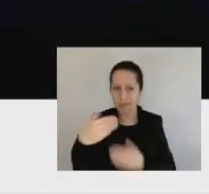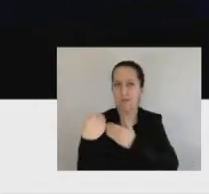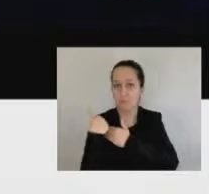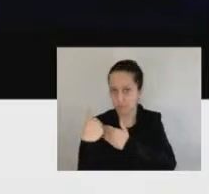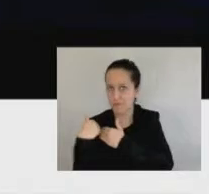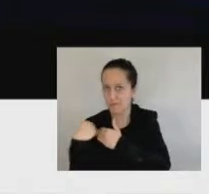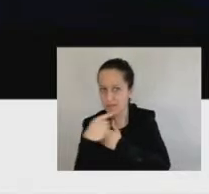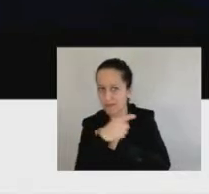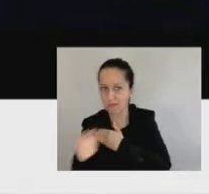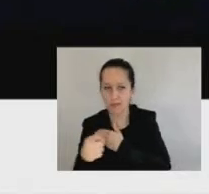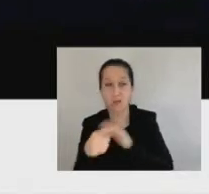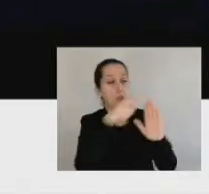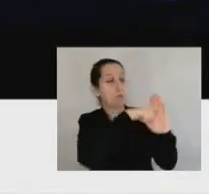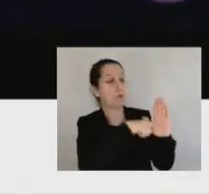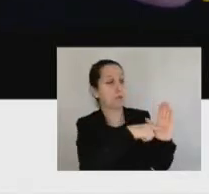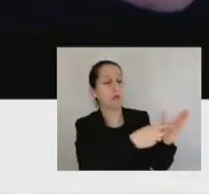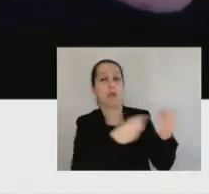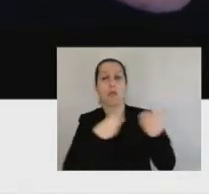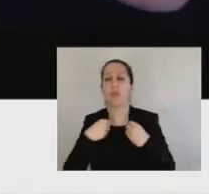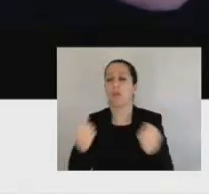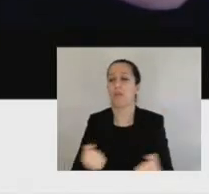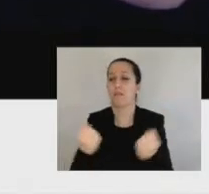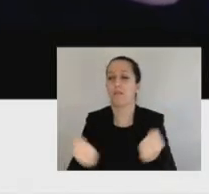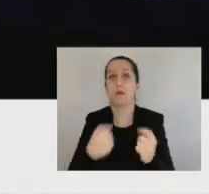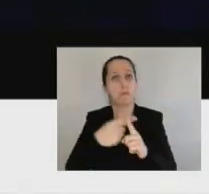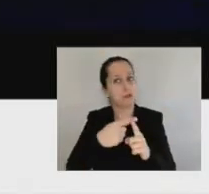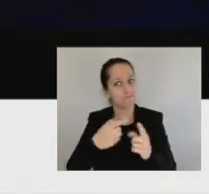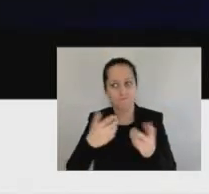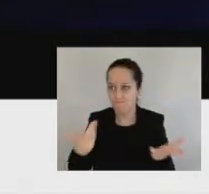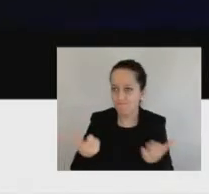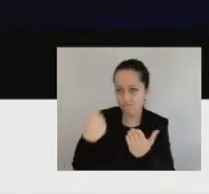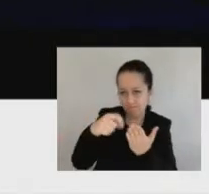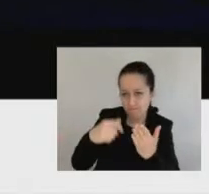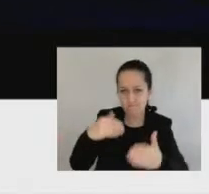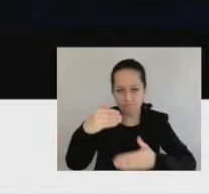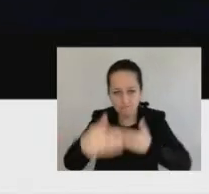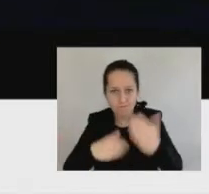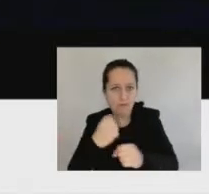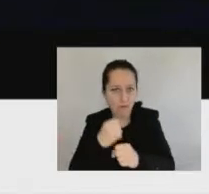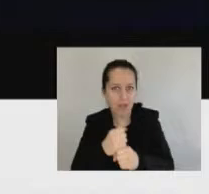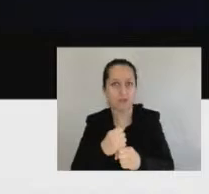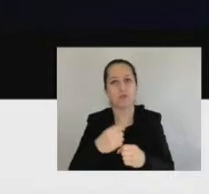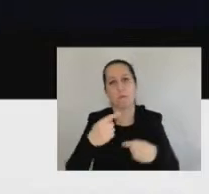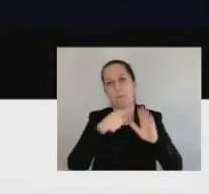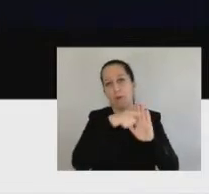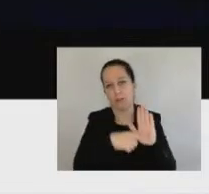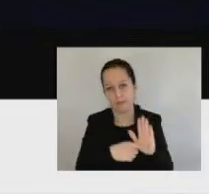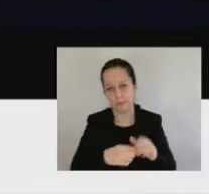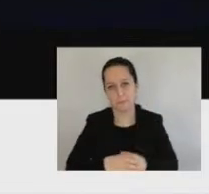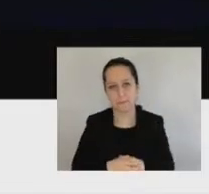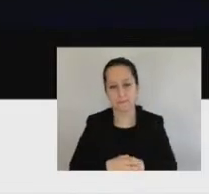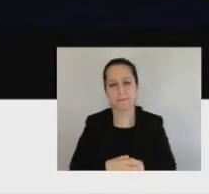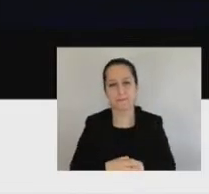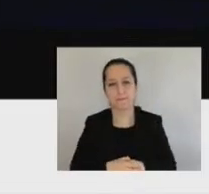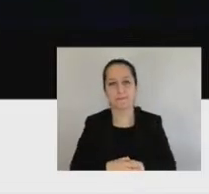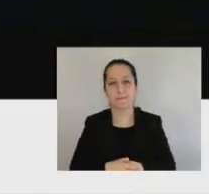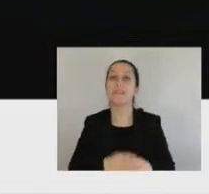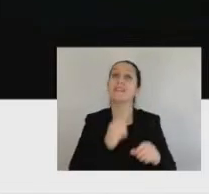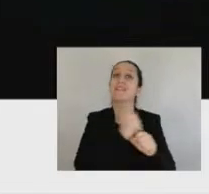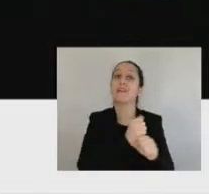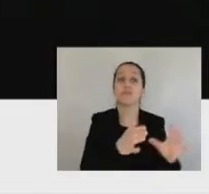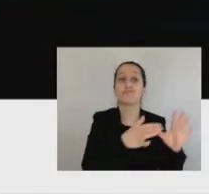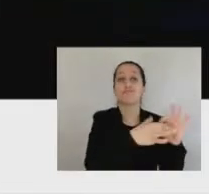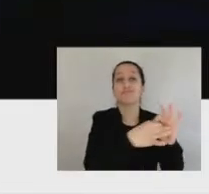policy, and not only as implementers, but also reinforce the monitoring and evaluation system.